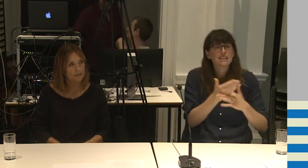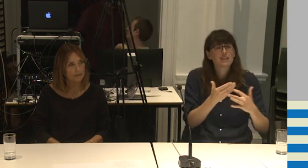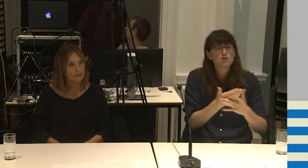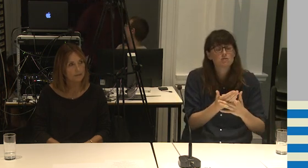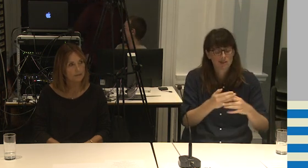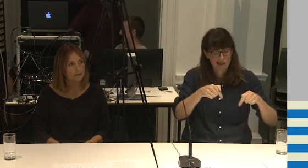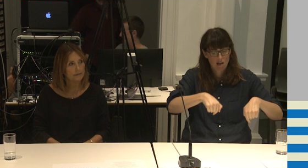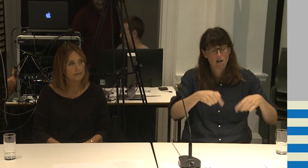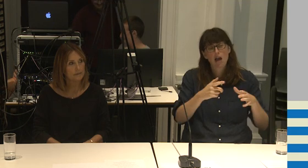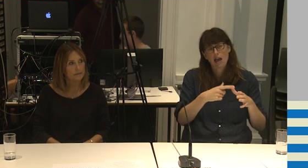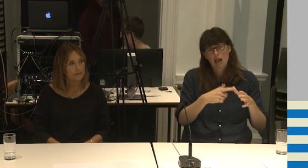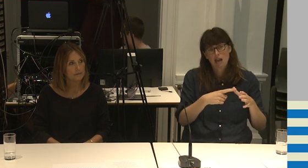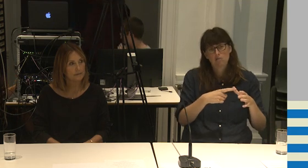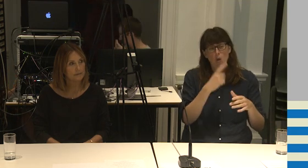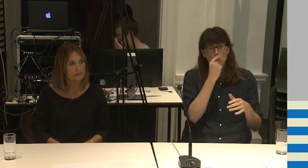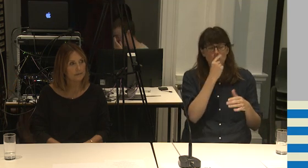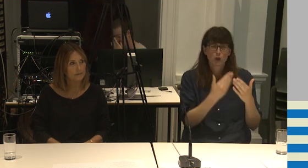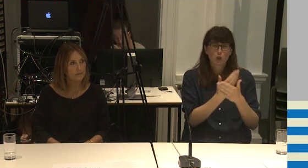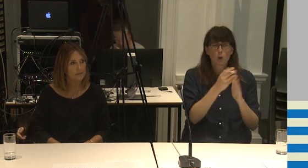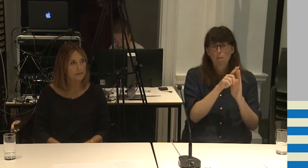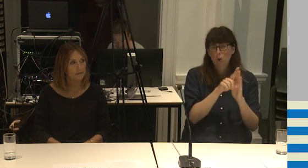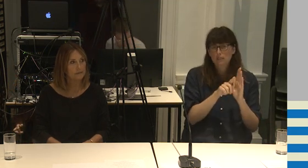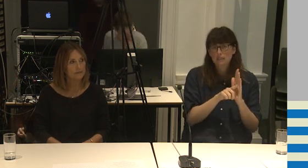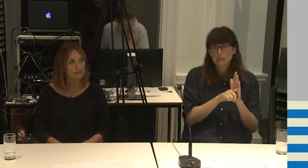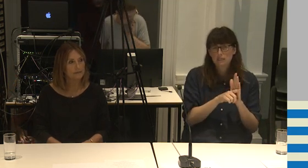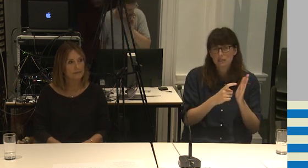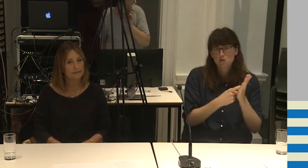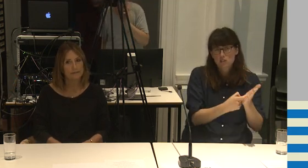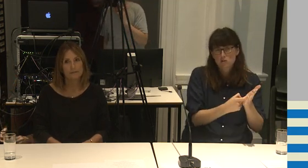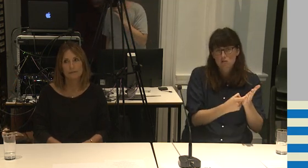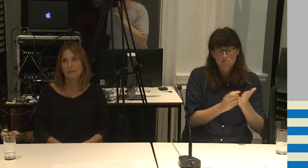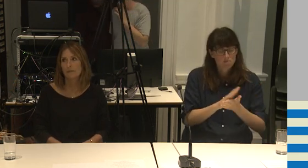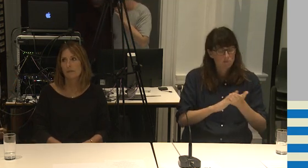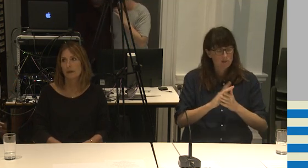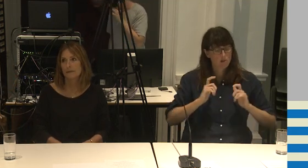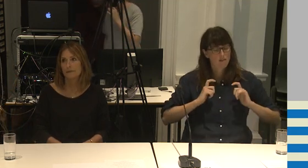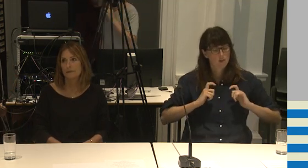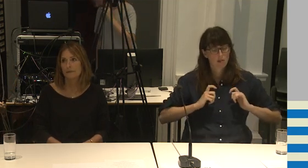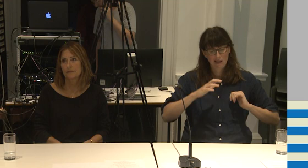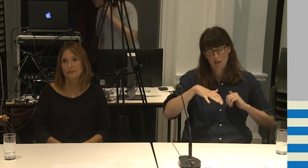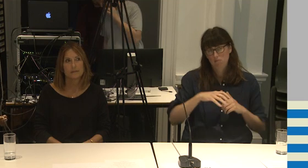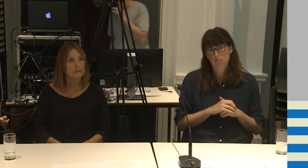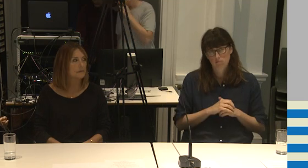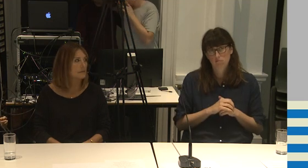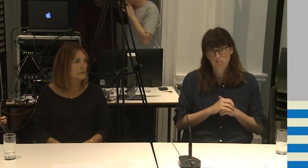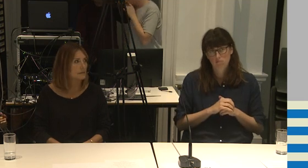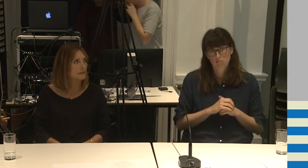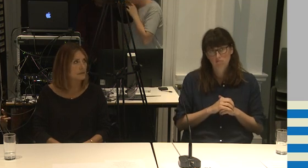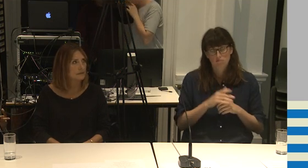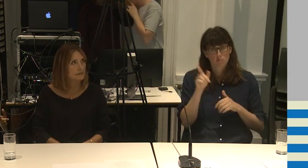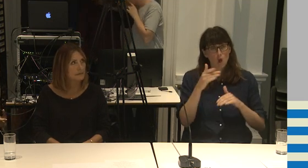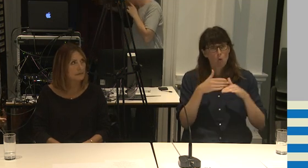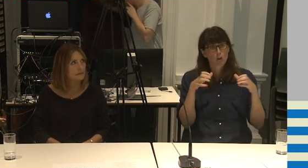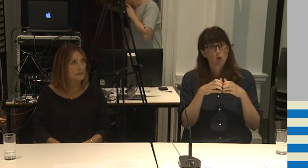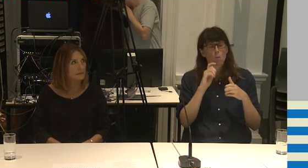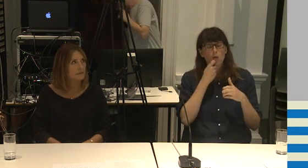AA, as well as new policy suggestions to make it a more comfortable place for everyone. The charrette will be documented and put forward